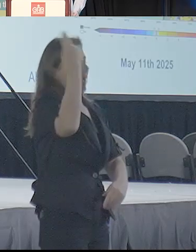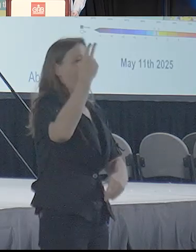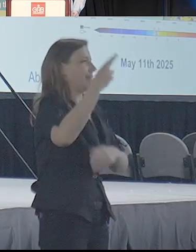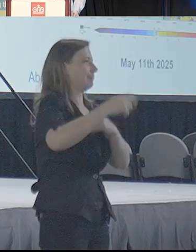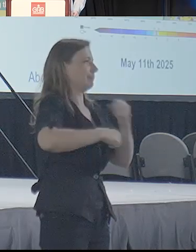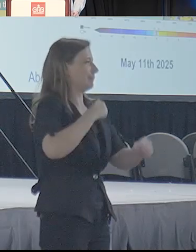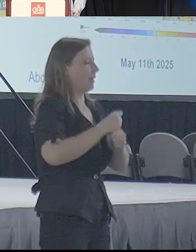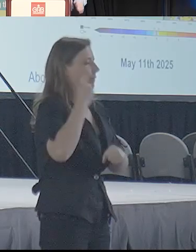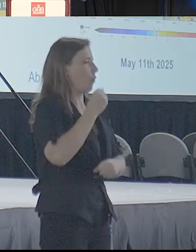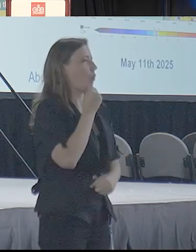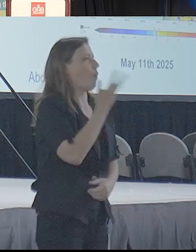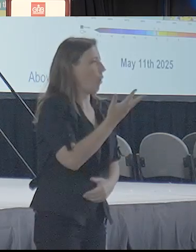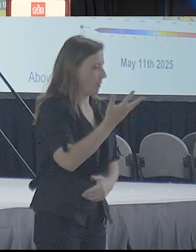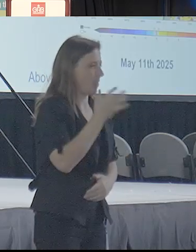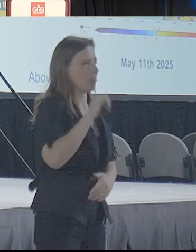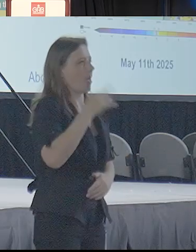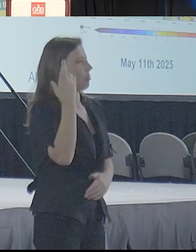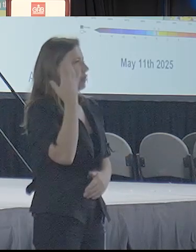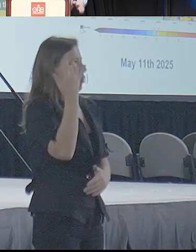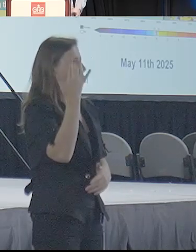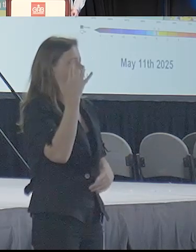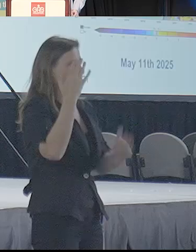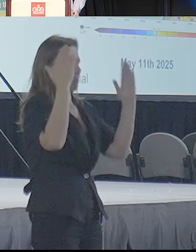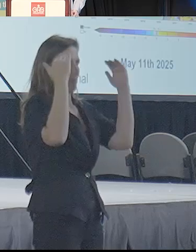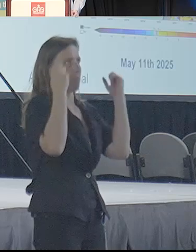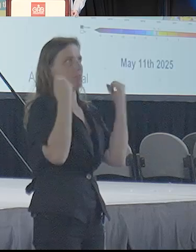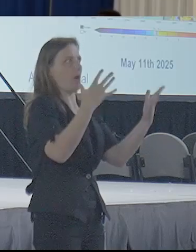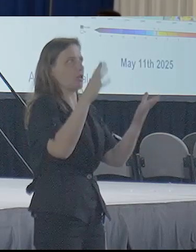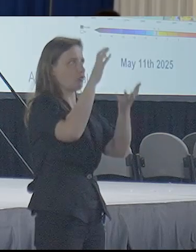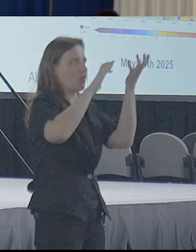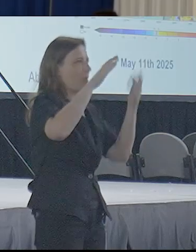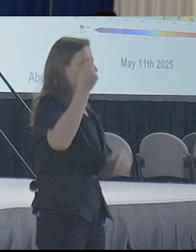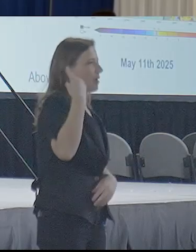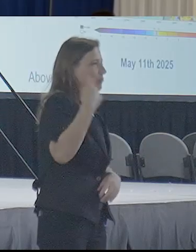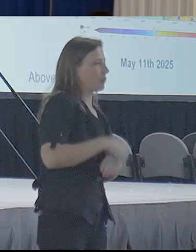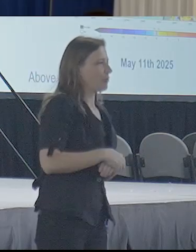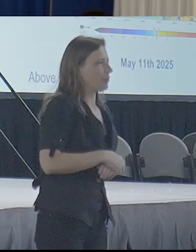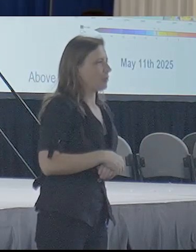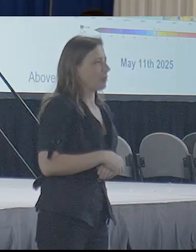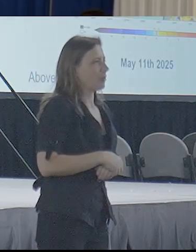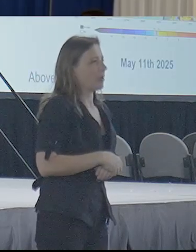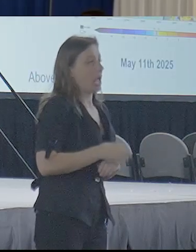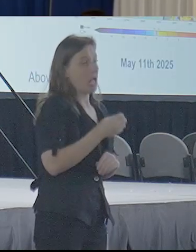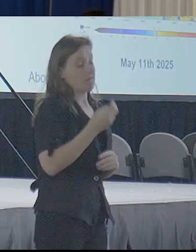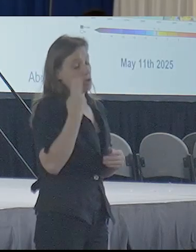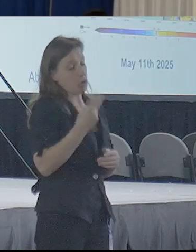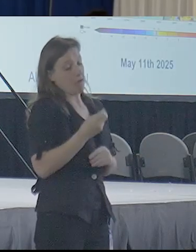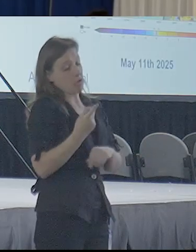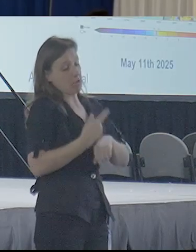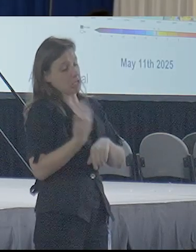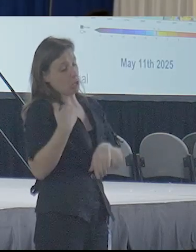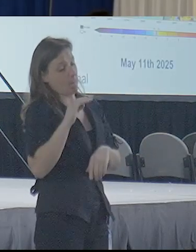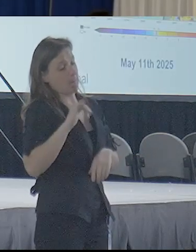warmth. And part of the reason why we had such an aggressive forecast and the number of storms last year. You take a look at just a few days ago here, May